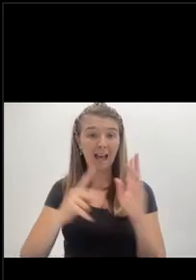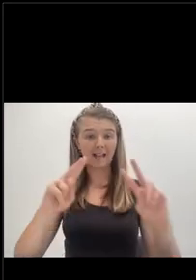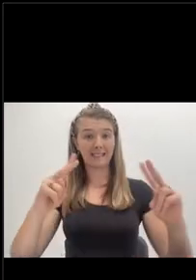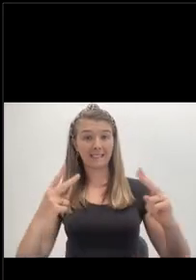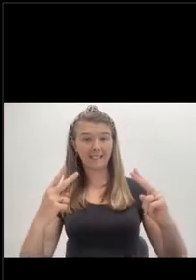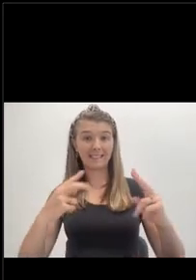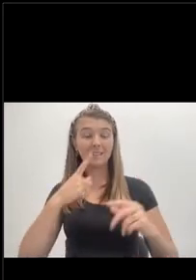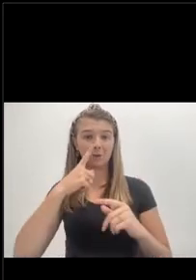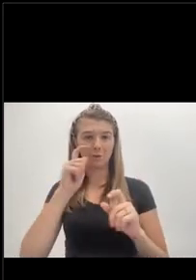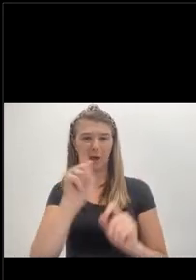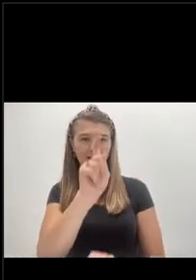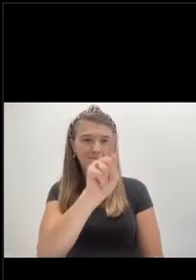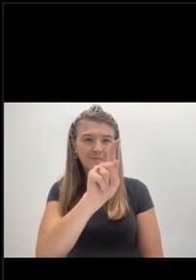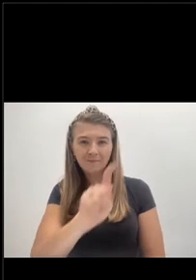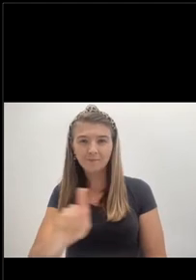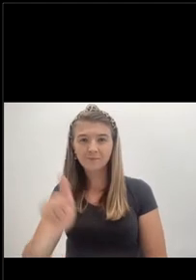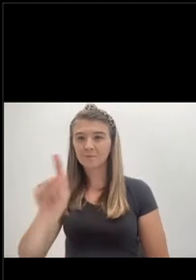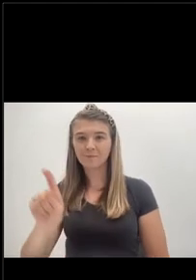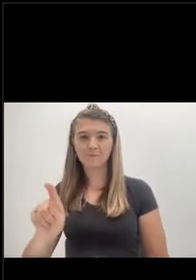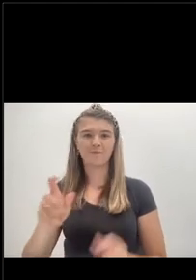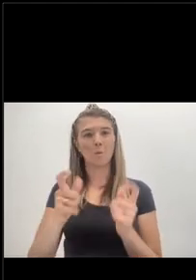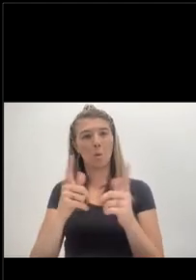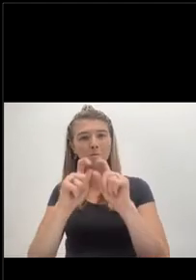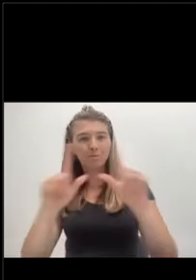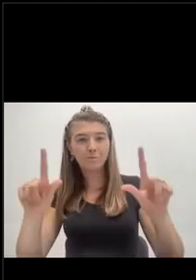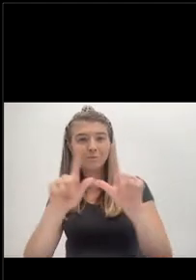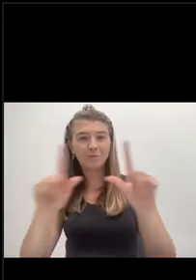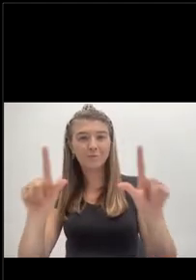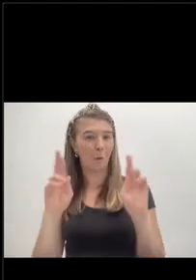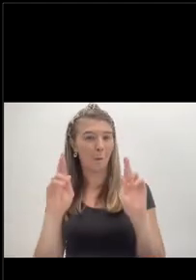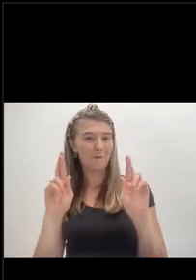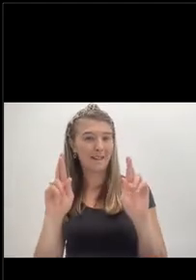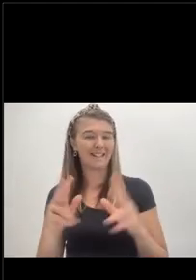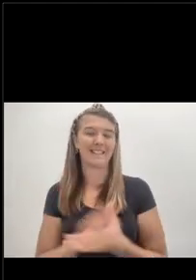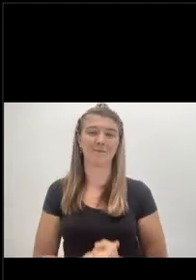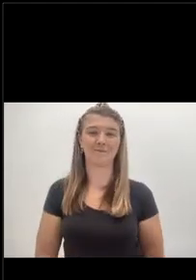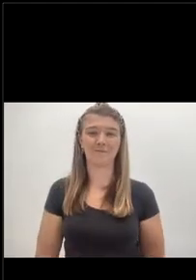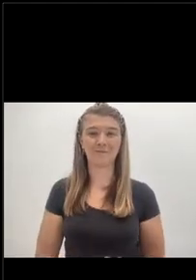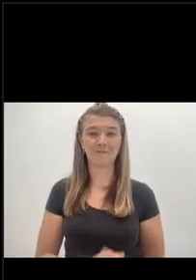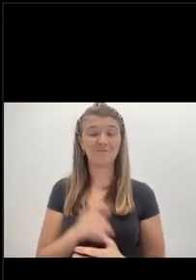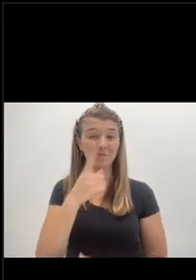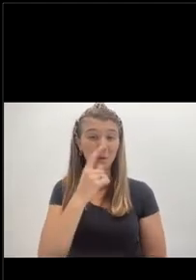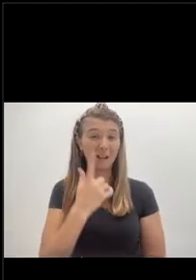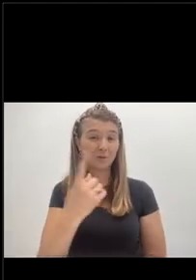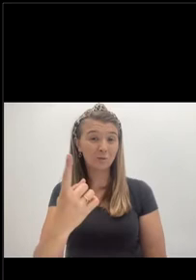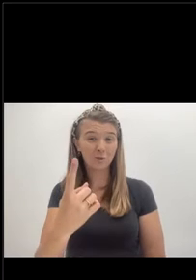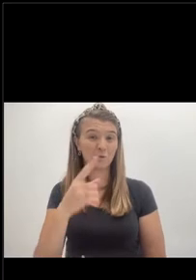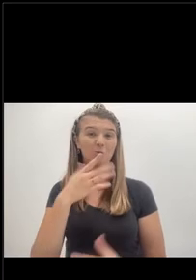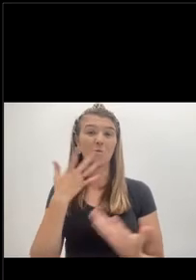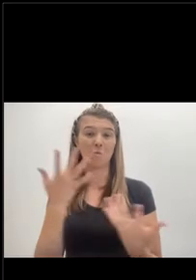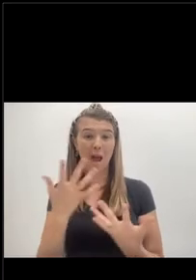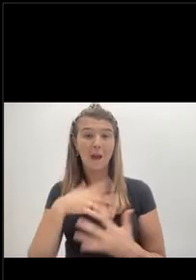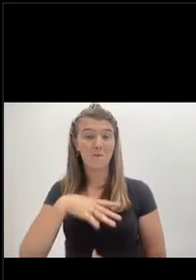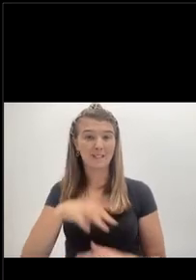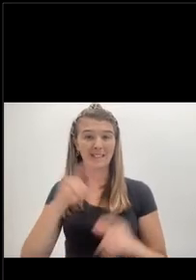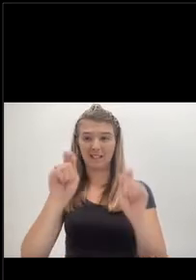of Rachel's services, then you will be able to move the webcams around on your screen, put it where you need it, enlarge it, and really make the most